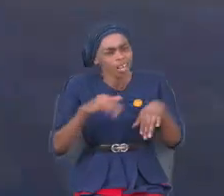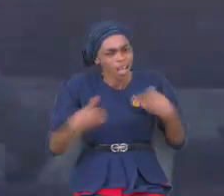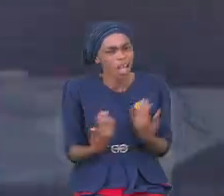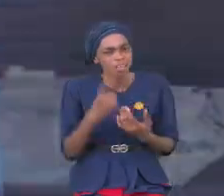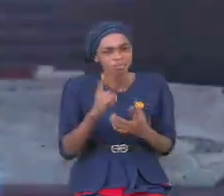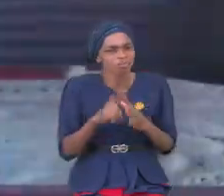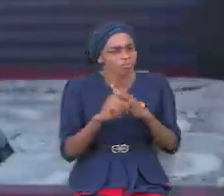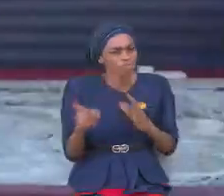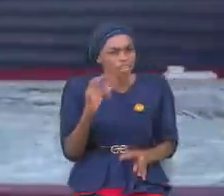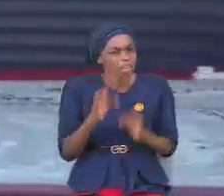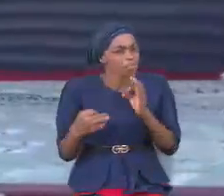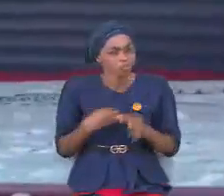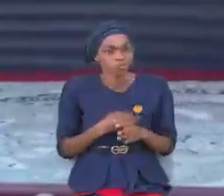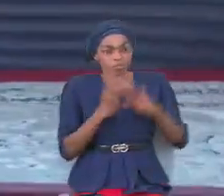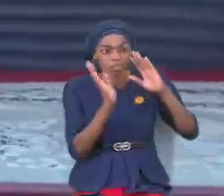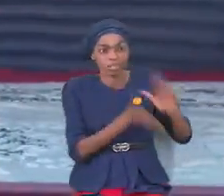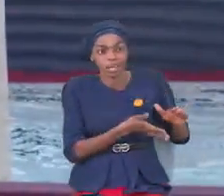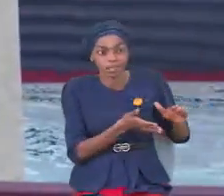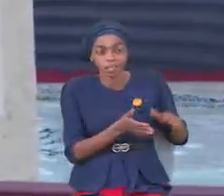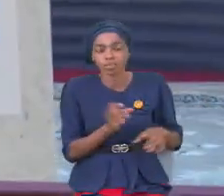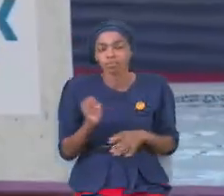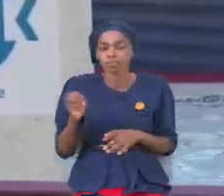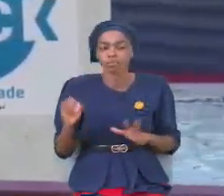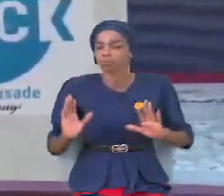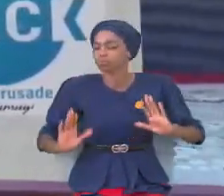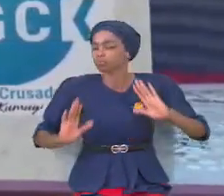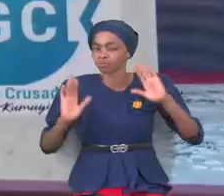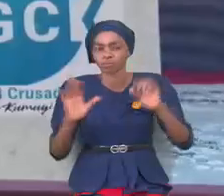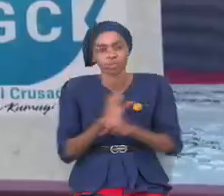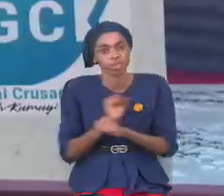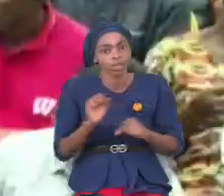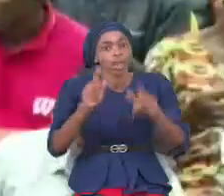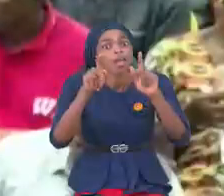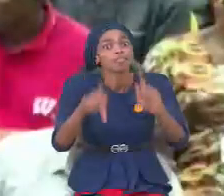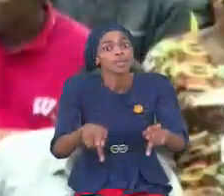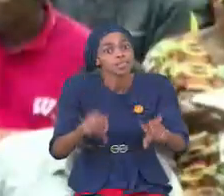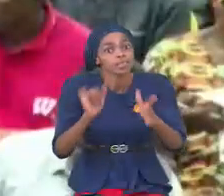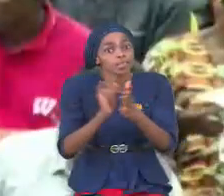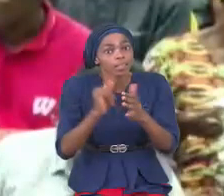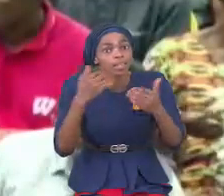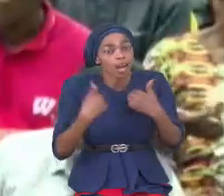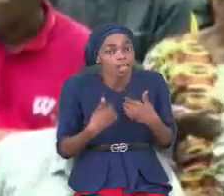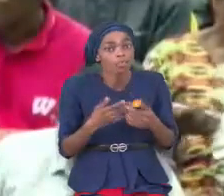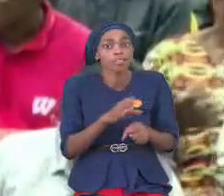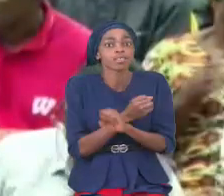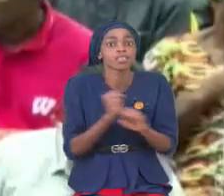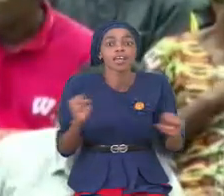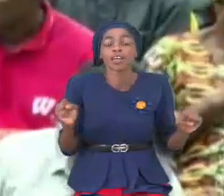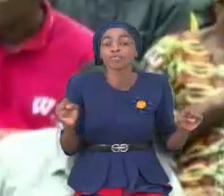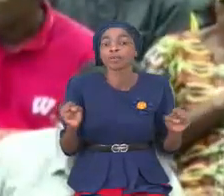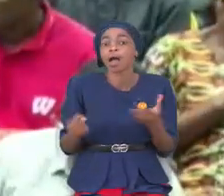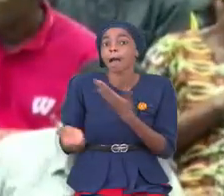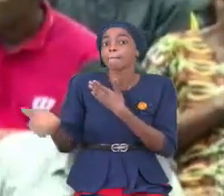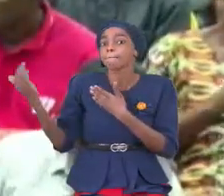salvation? A person who has been saved before can neglect that salvation. You're